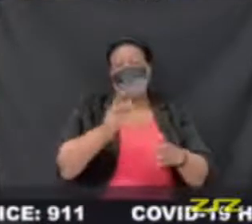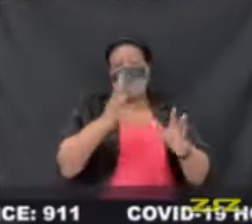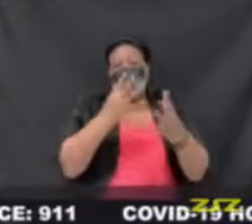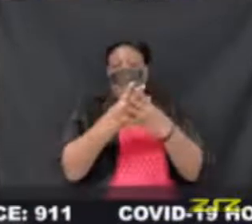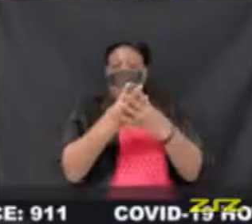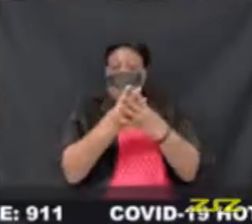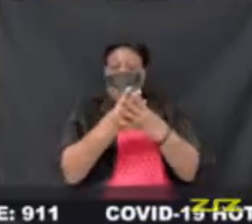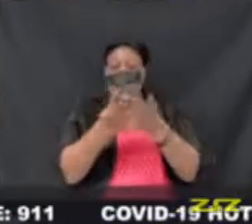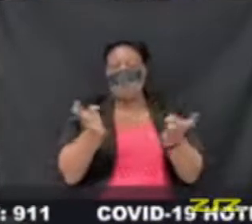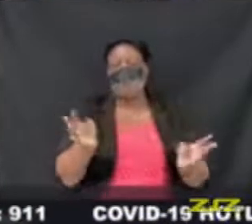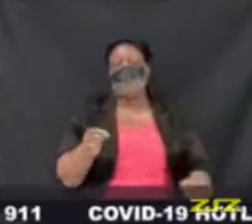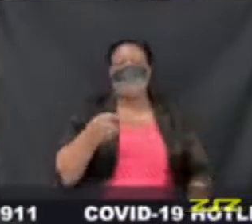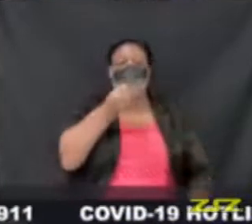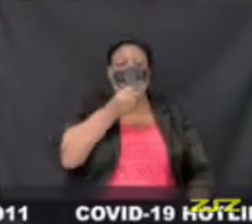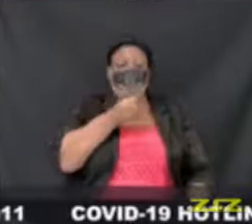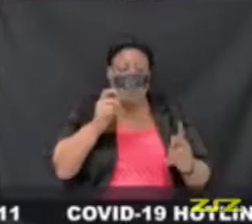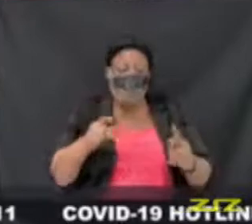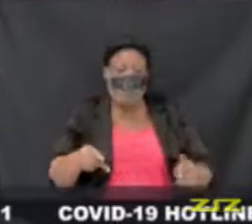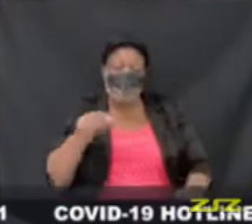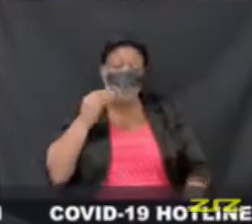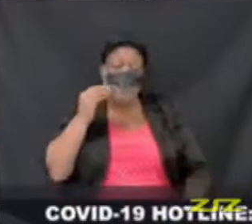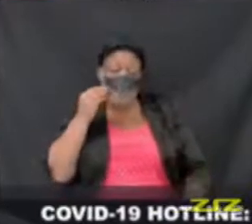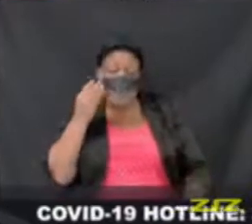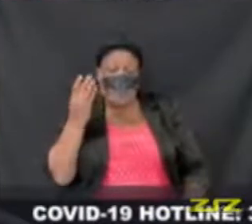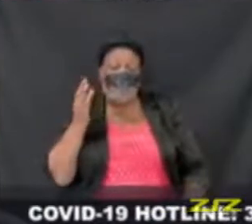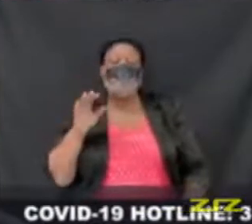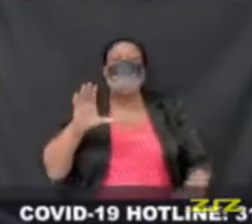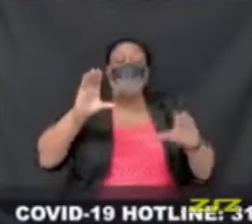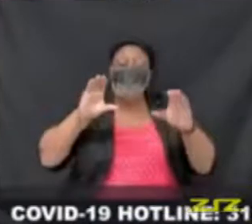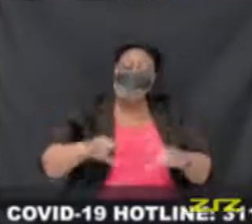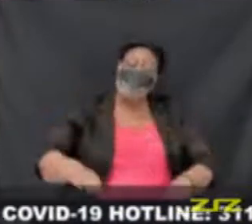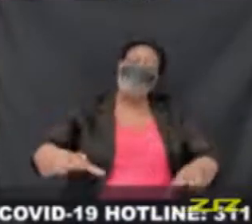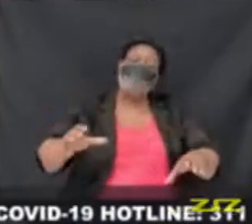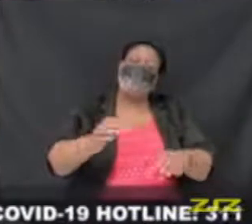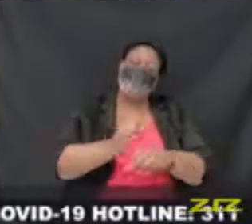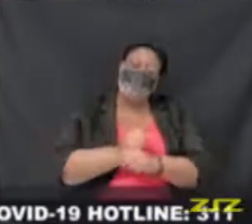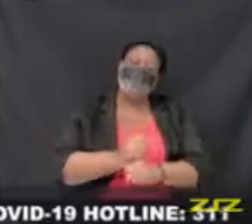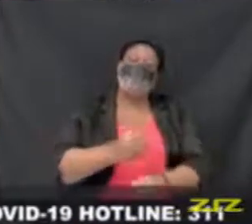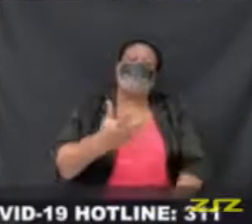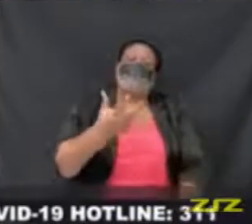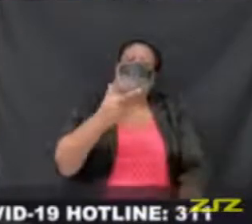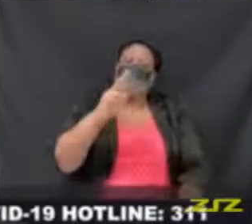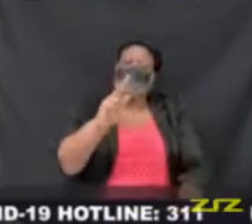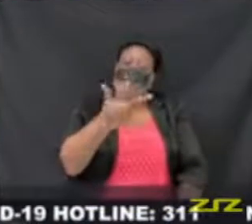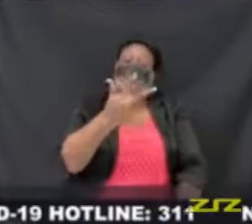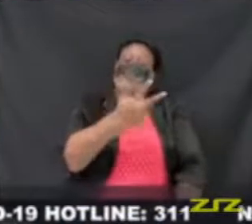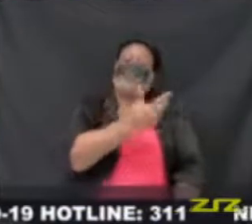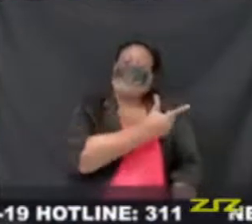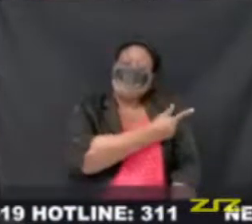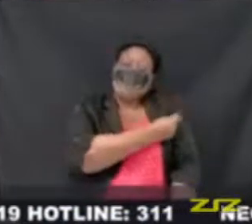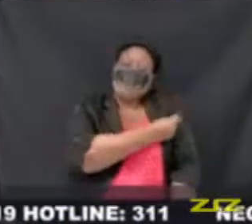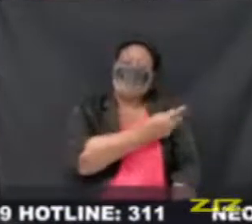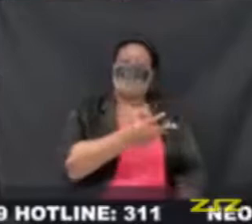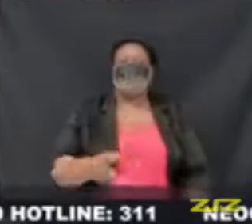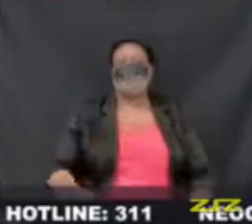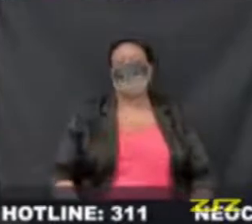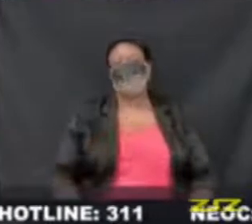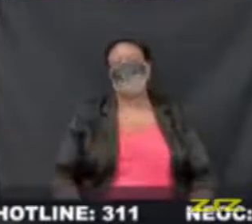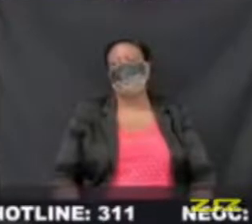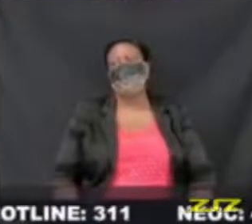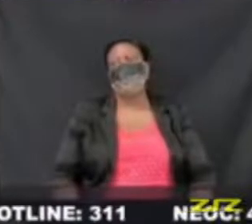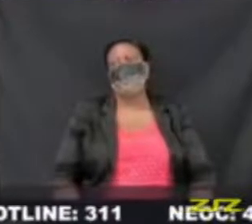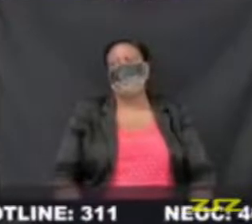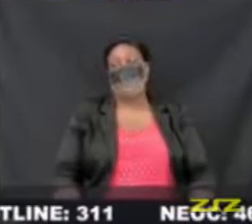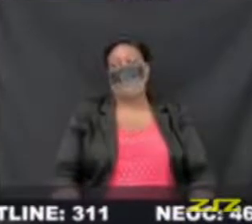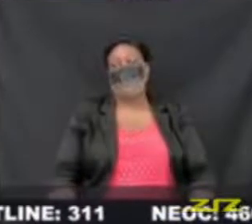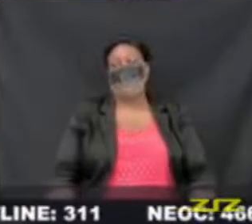booster shot. That is if you're 18 years and older, or if you are living in one of those facilities. If, for example, you are an inmate in the